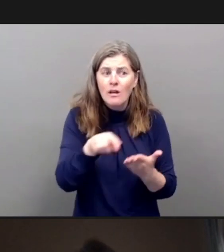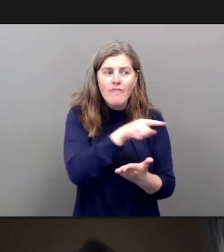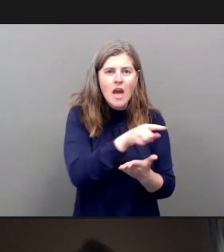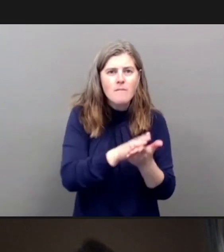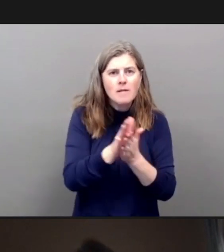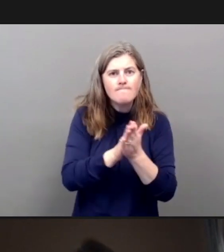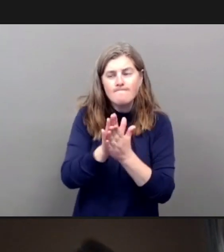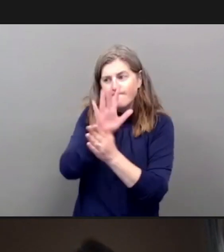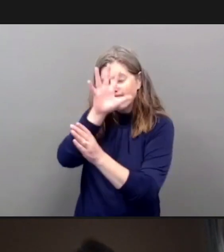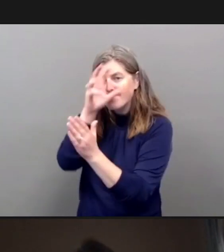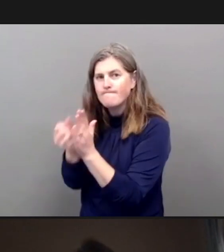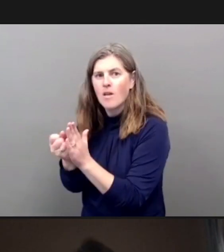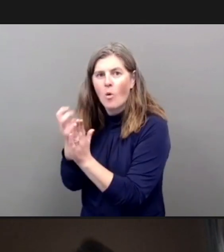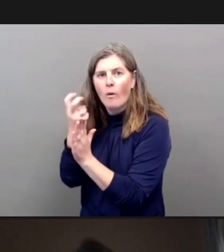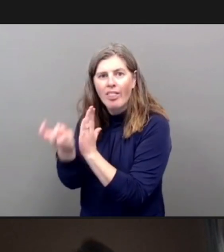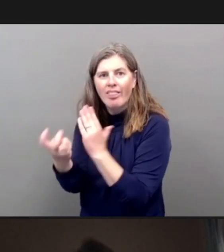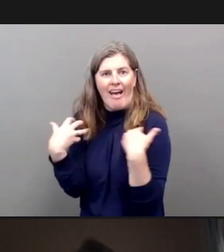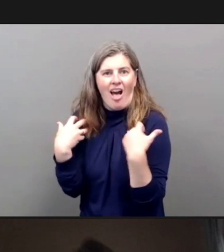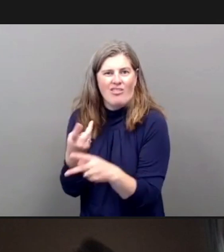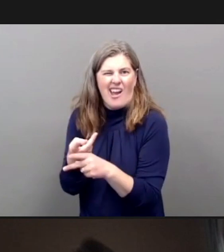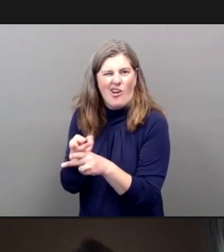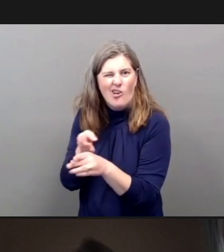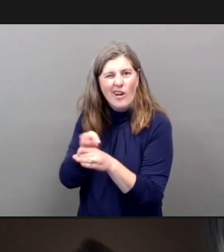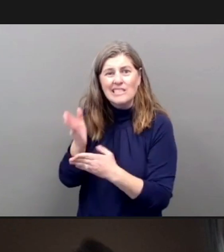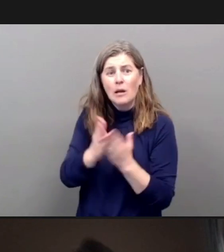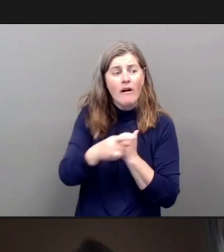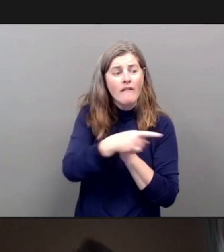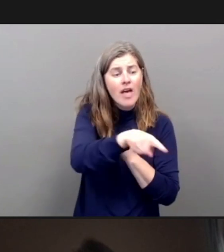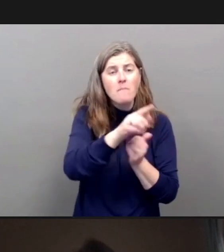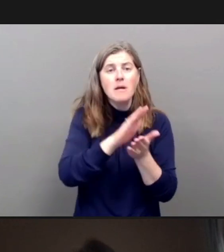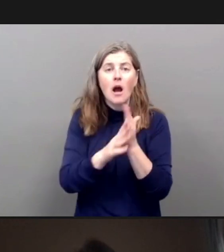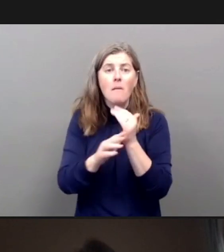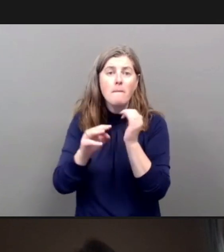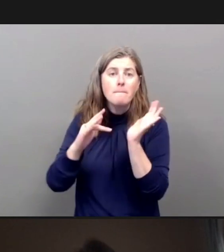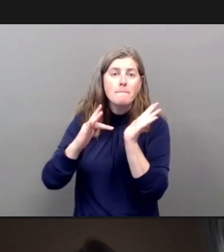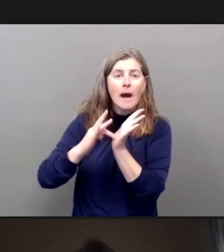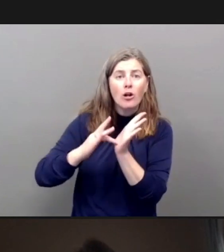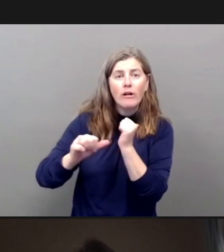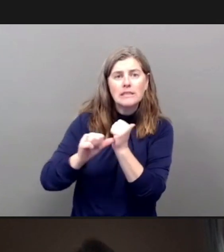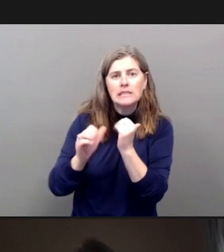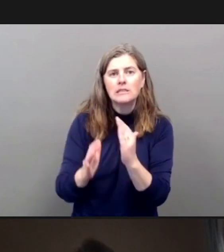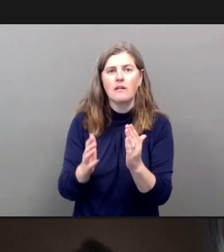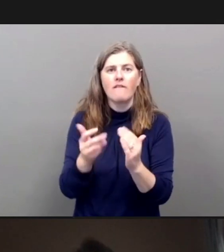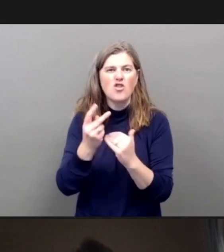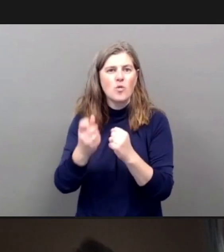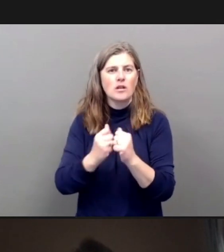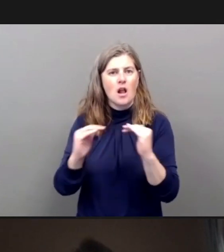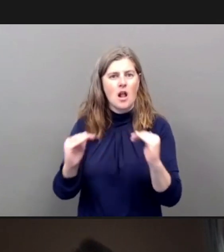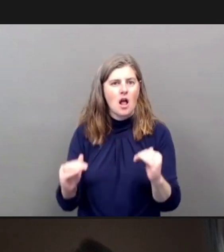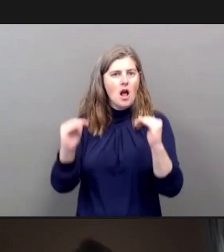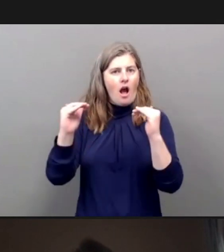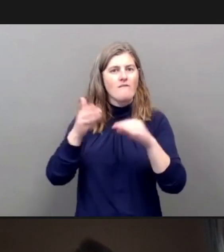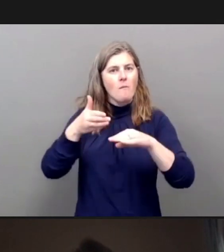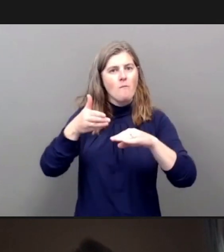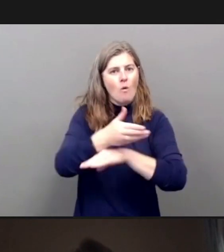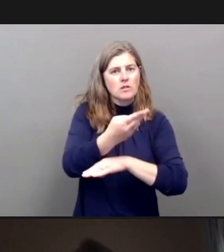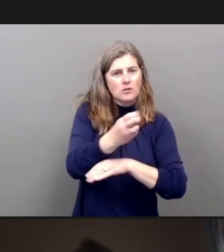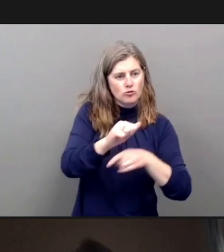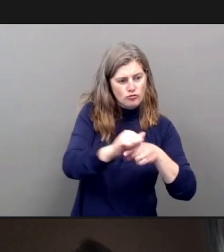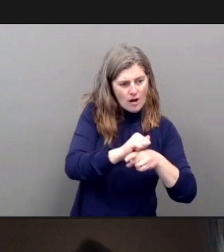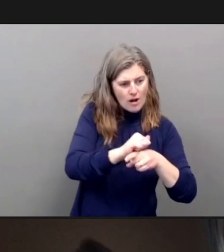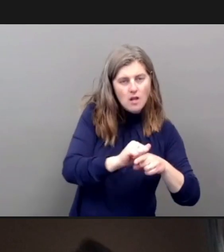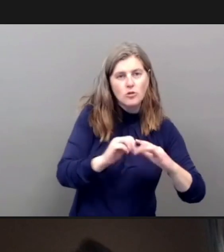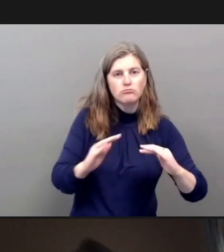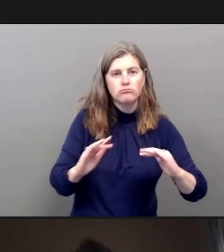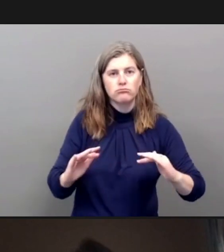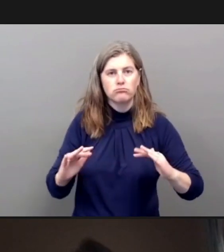go on, to become medical assistants and maybe a couple years of post-high school training. Some go on